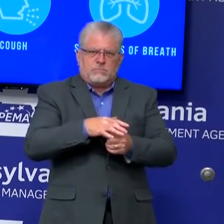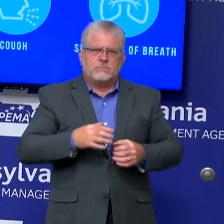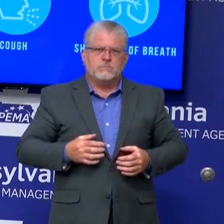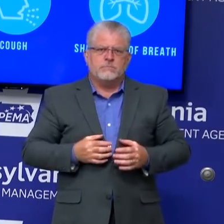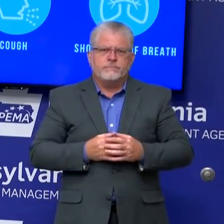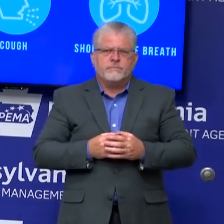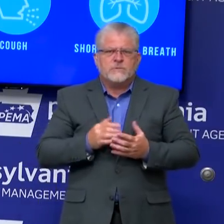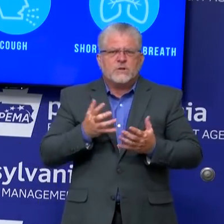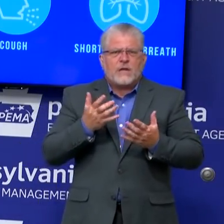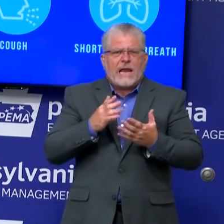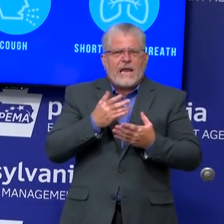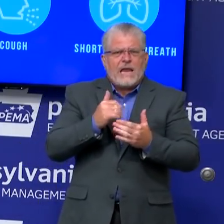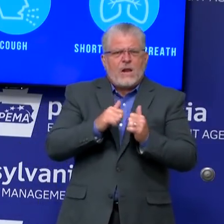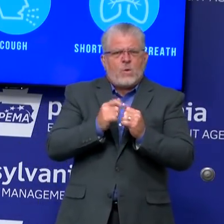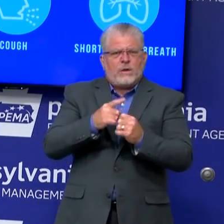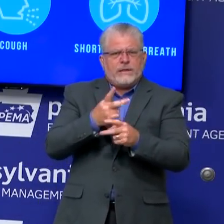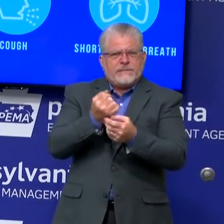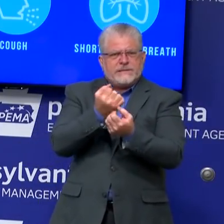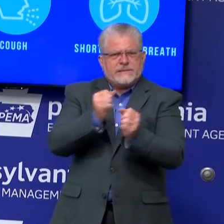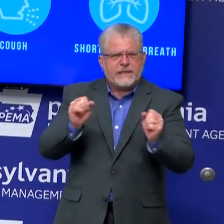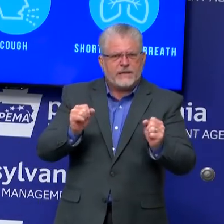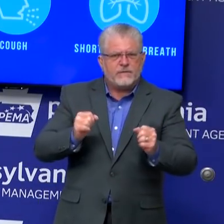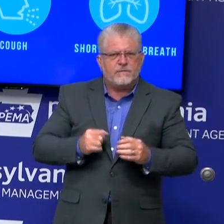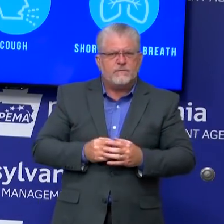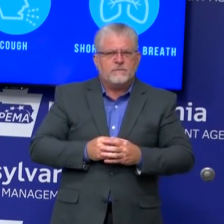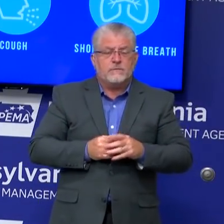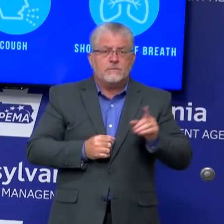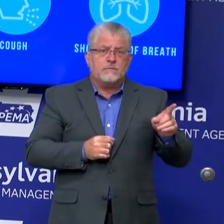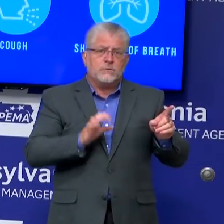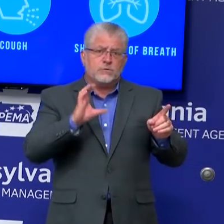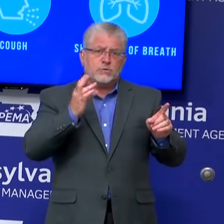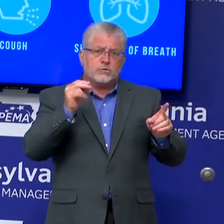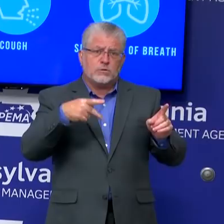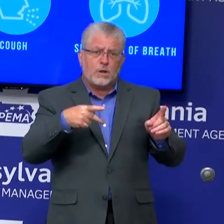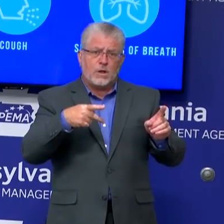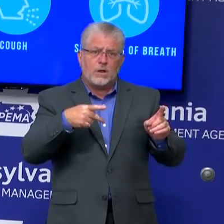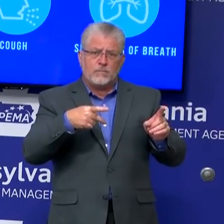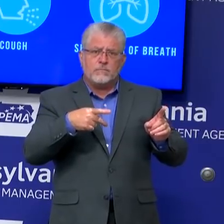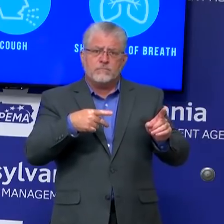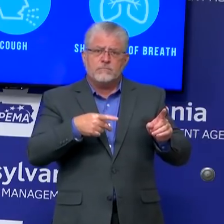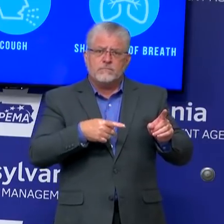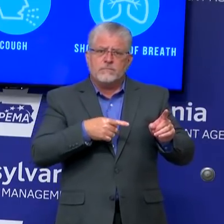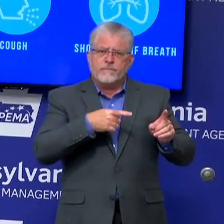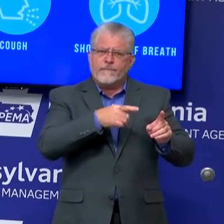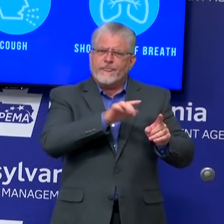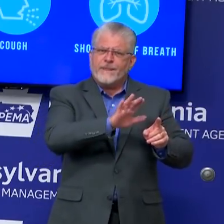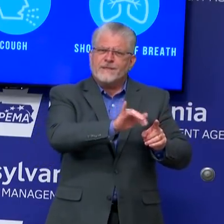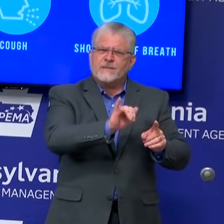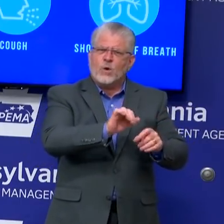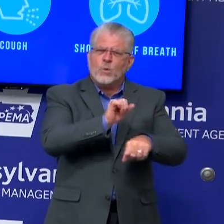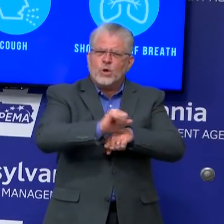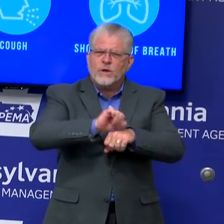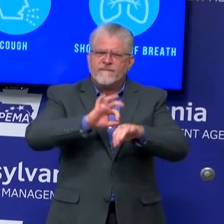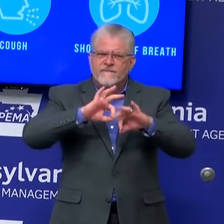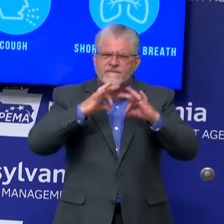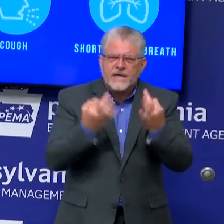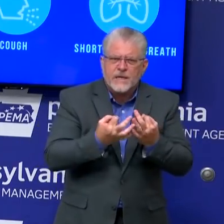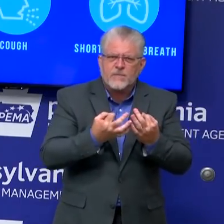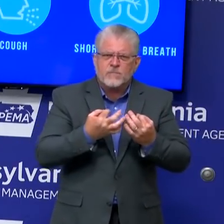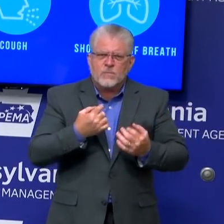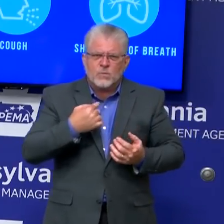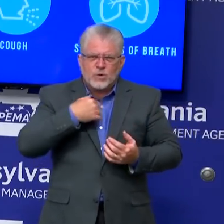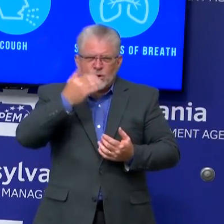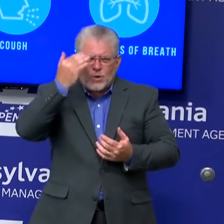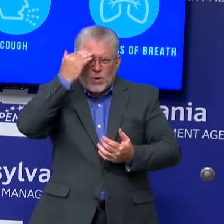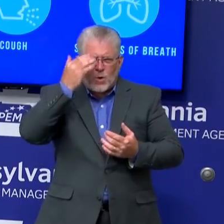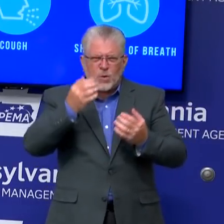possible. At CHOP, we represent the interests of working families. We knew that our families would be facing the direct impacts of